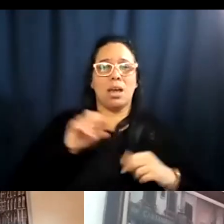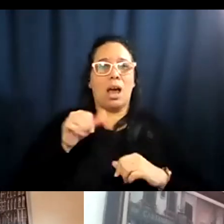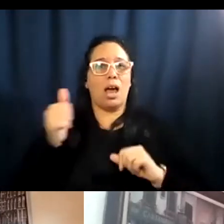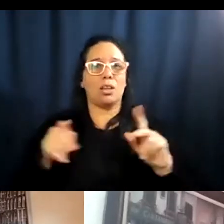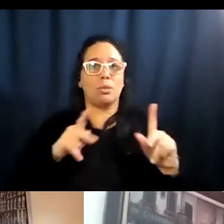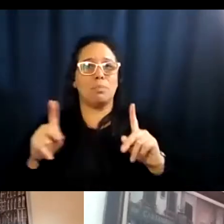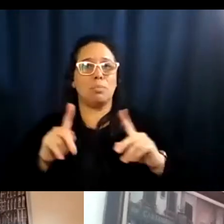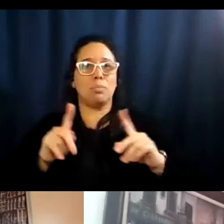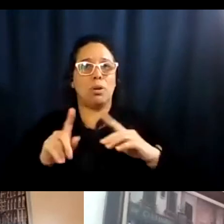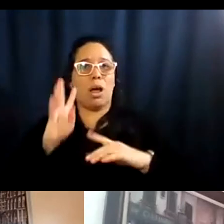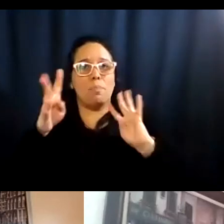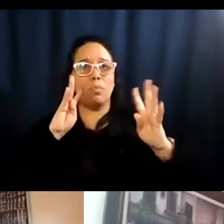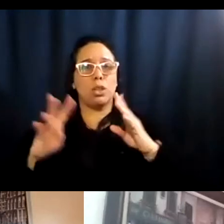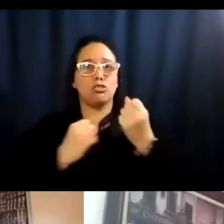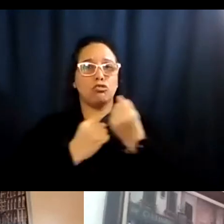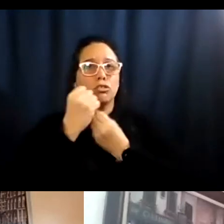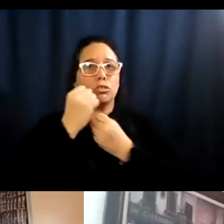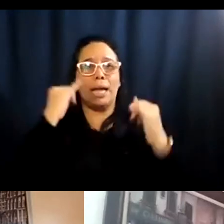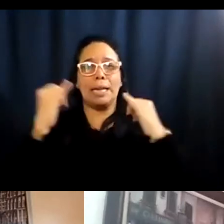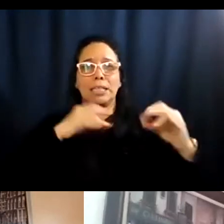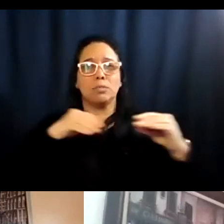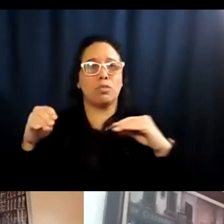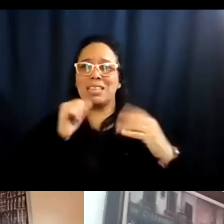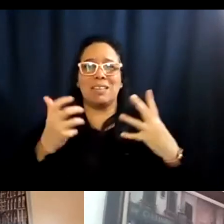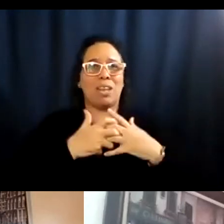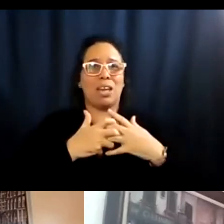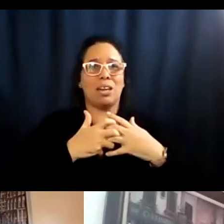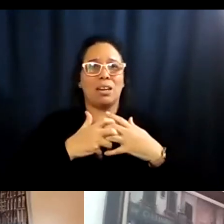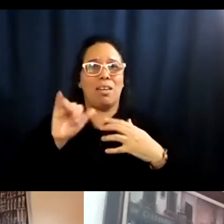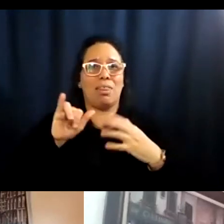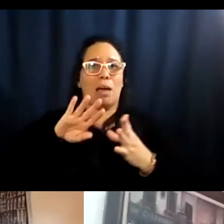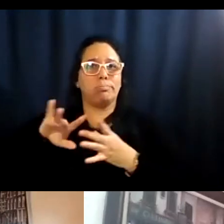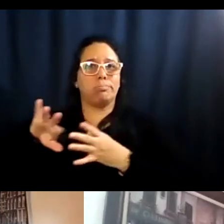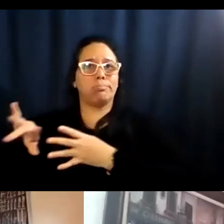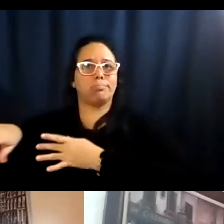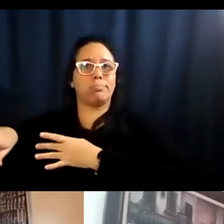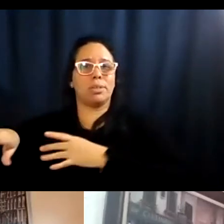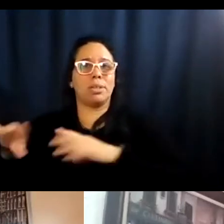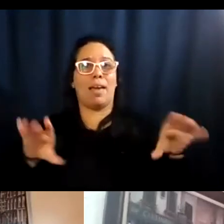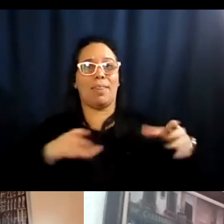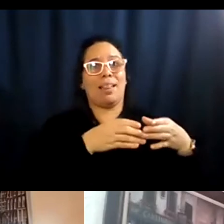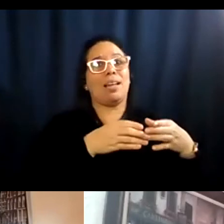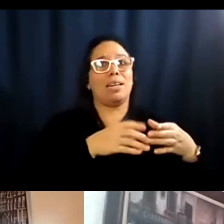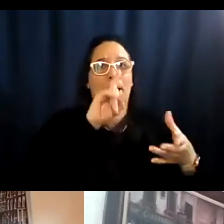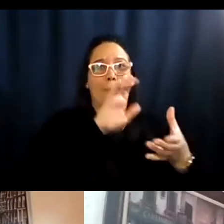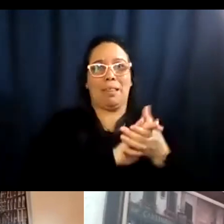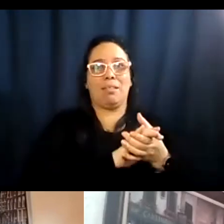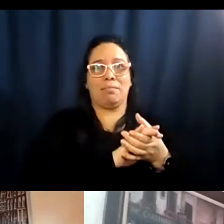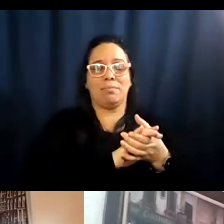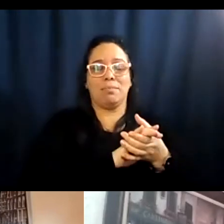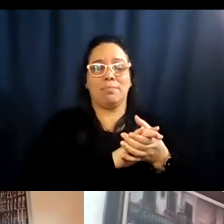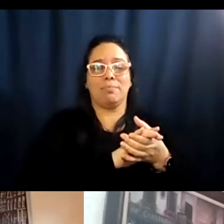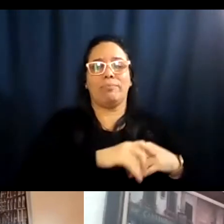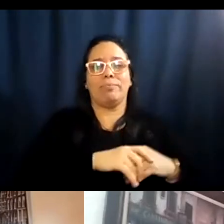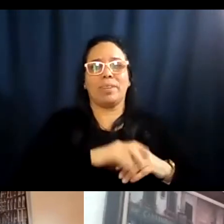movement, and it doesn't fit into what you're doing, eventually that will die off. And the collective, when they believe and promote through it, like what we're doing now, then that